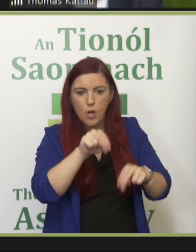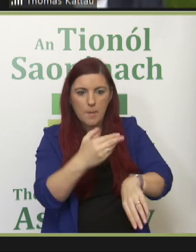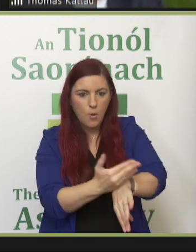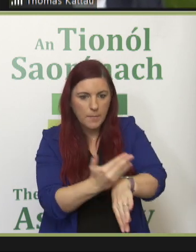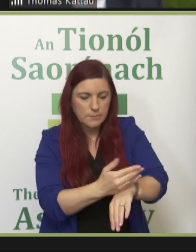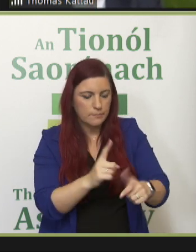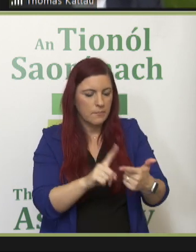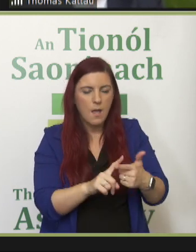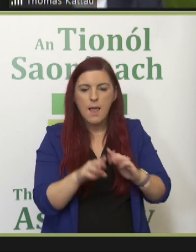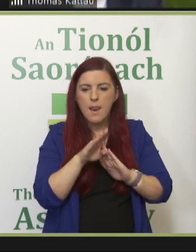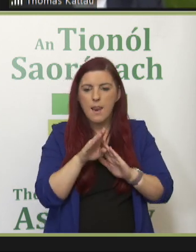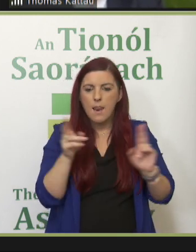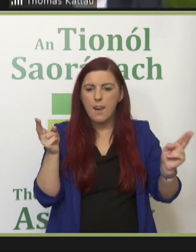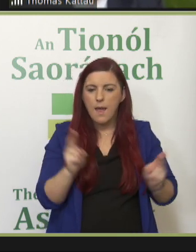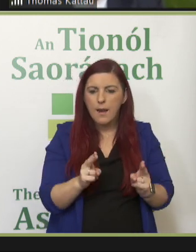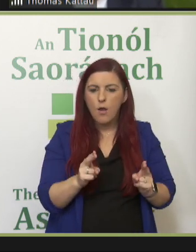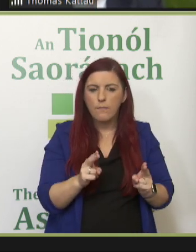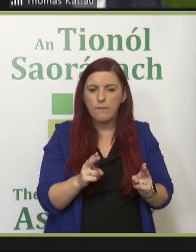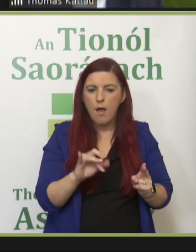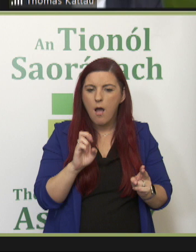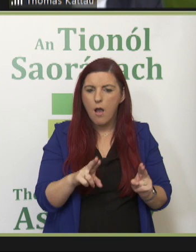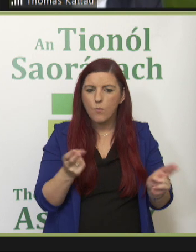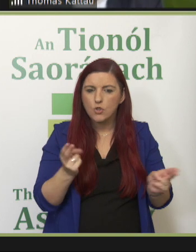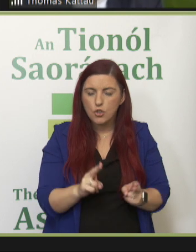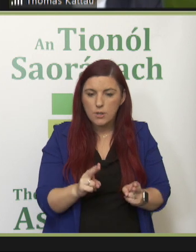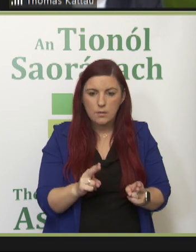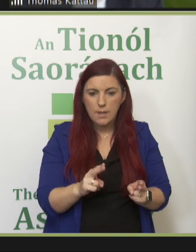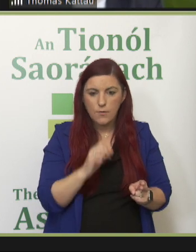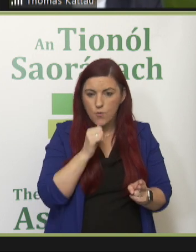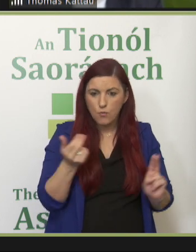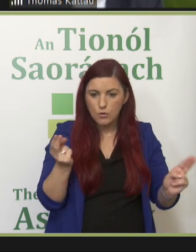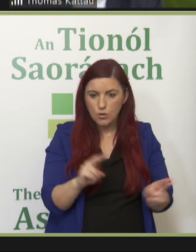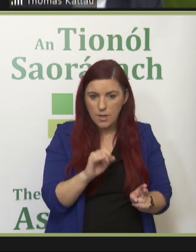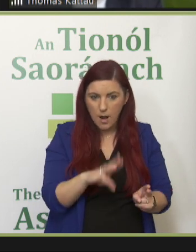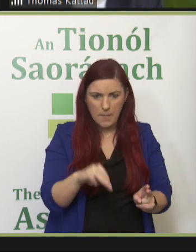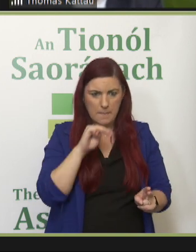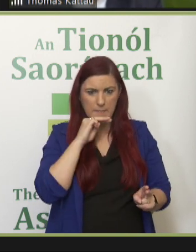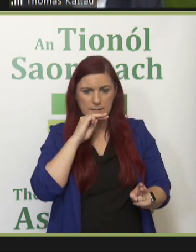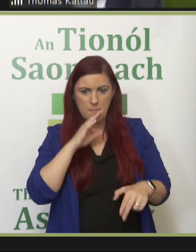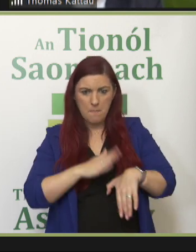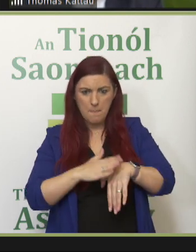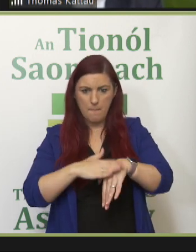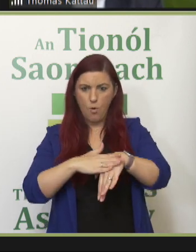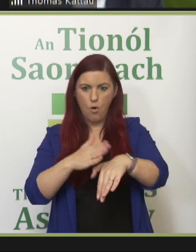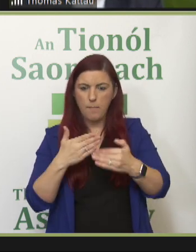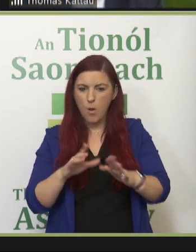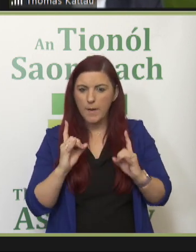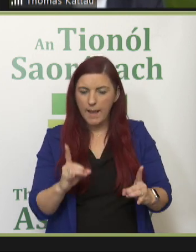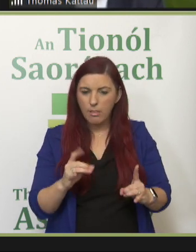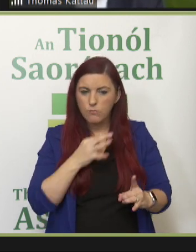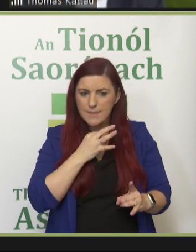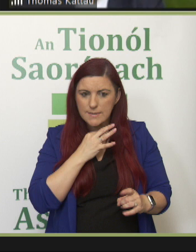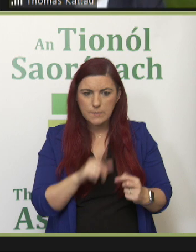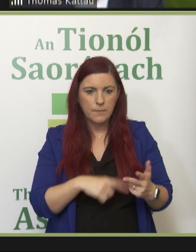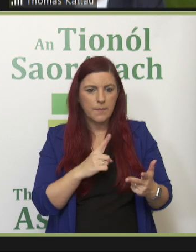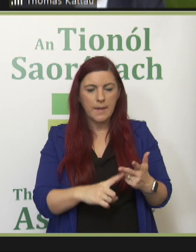harm reduction actually leads to increased public health risks and individual consequences. If